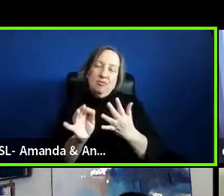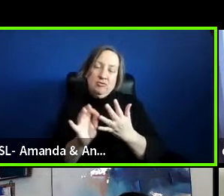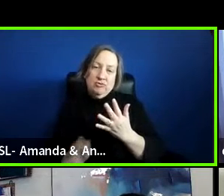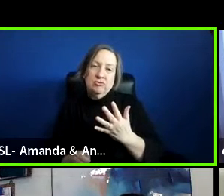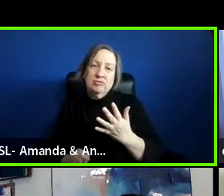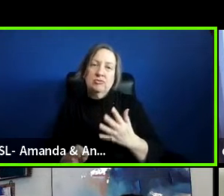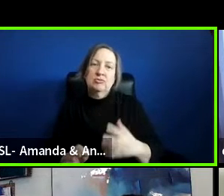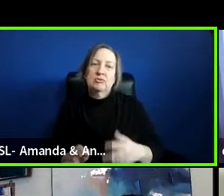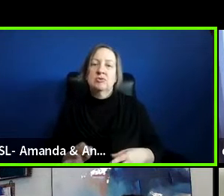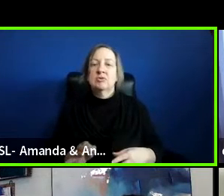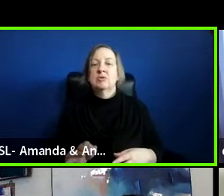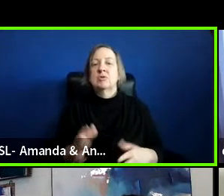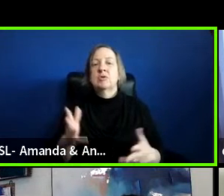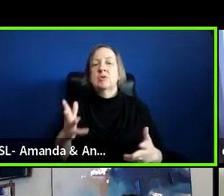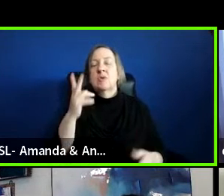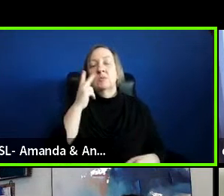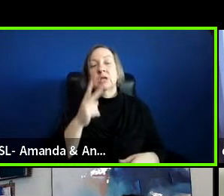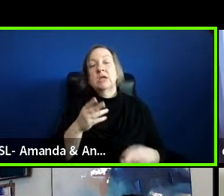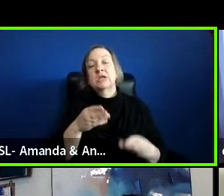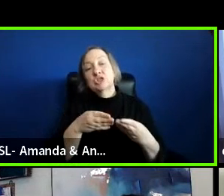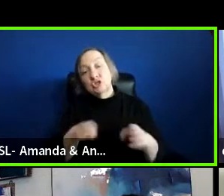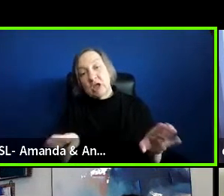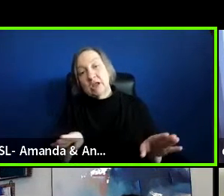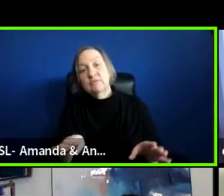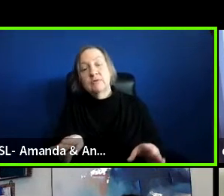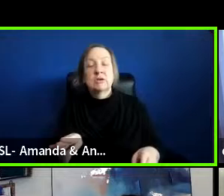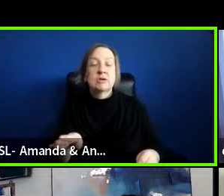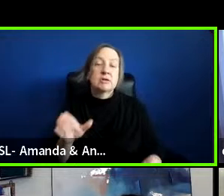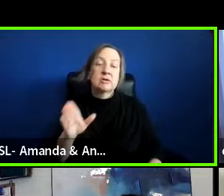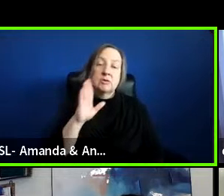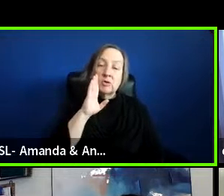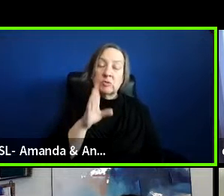that we saw here, but in general, we're looking at,